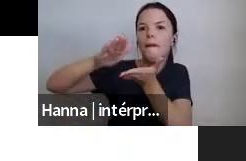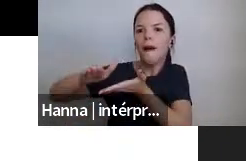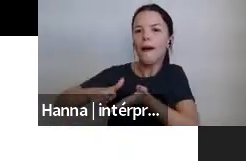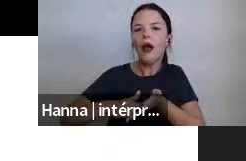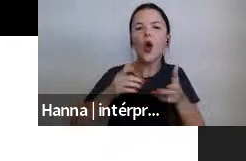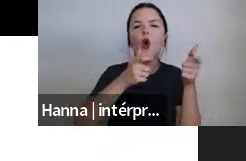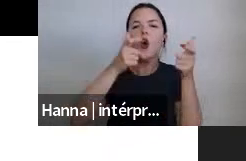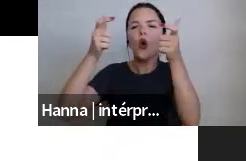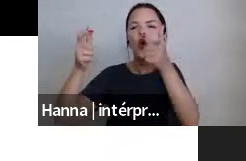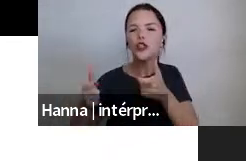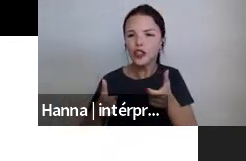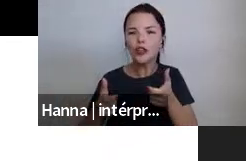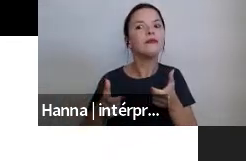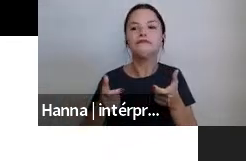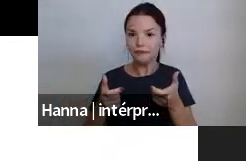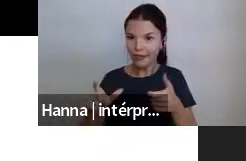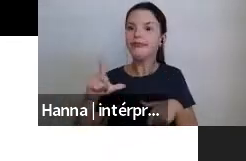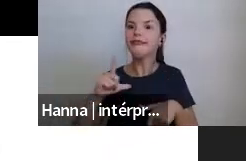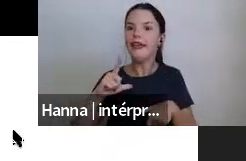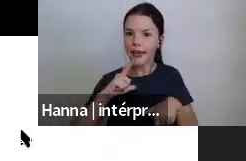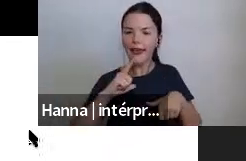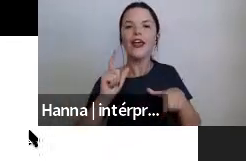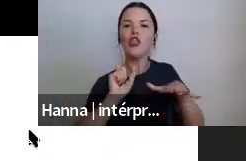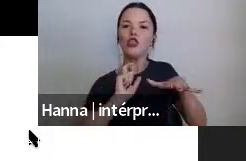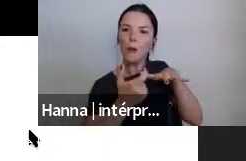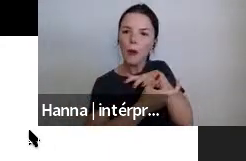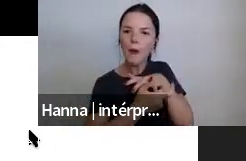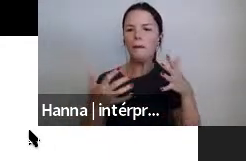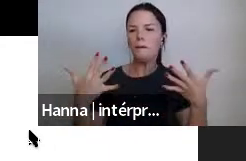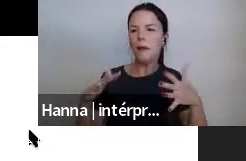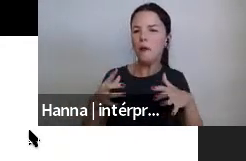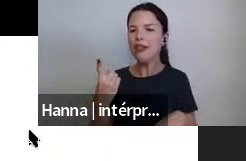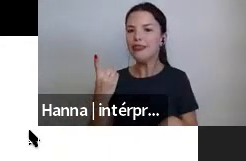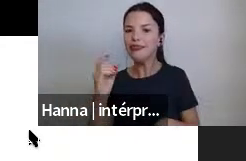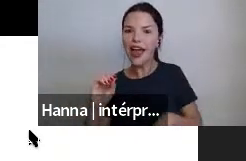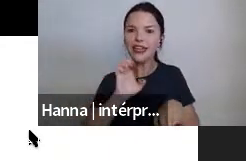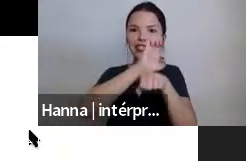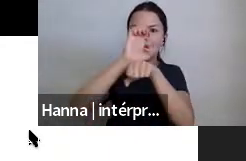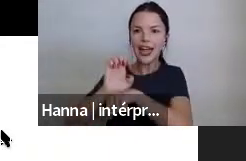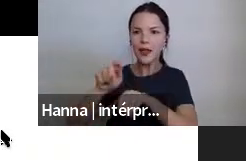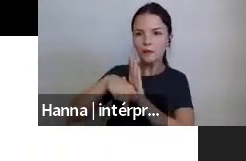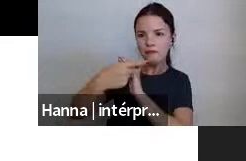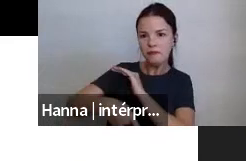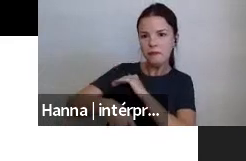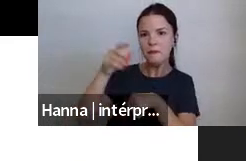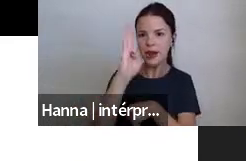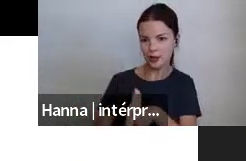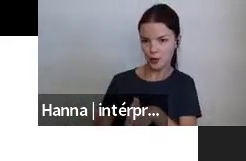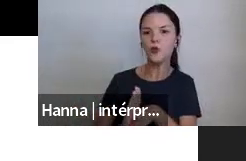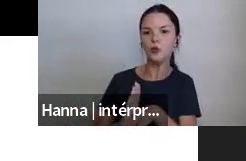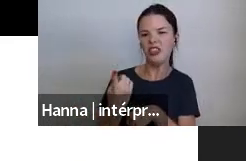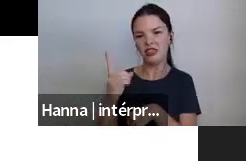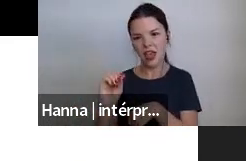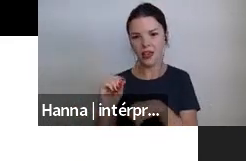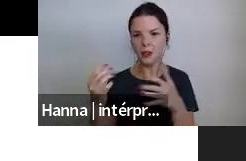cover toponyms from 10 Brazilian states. We also